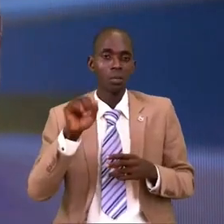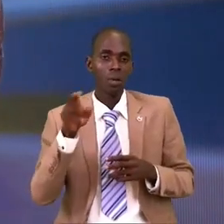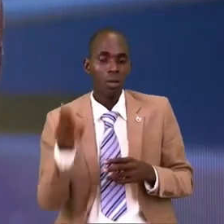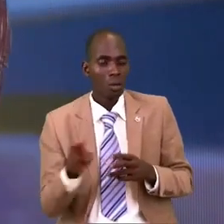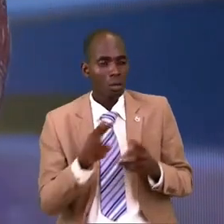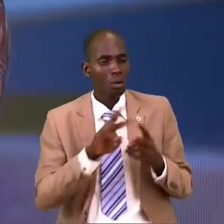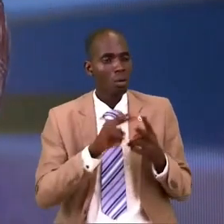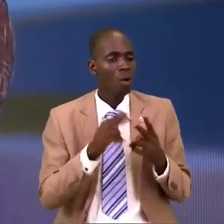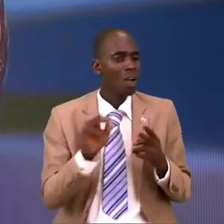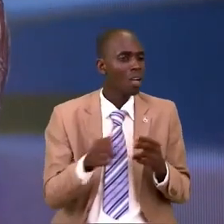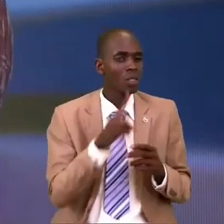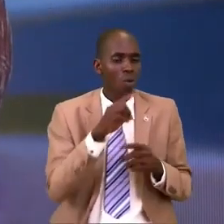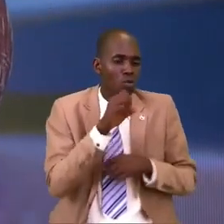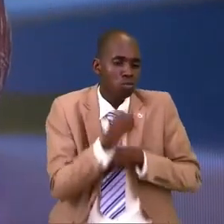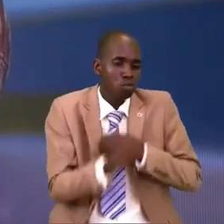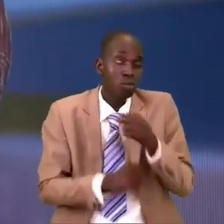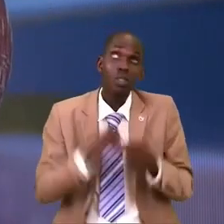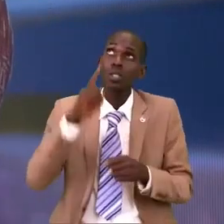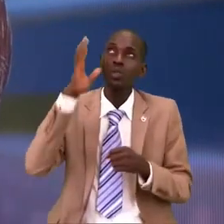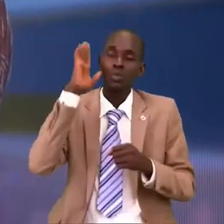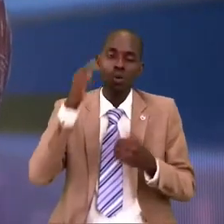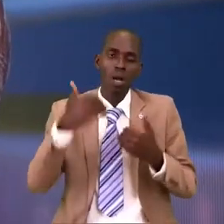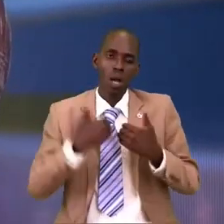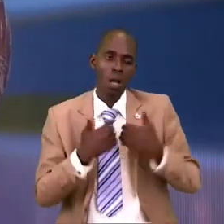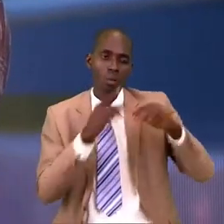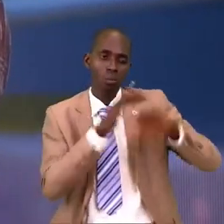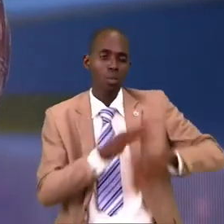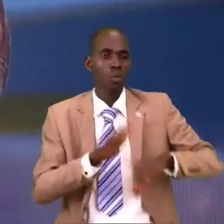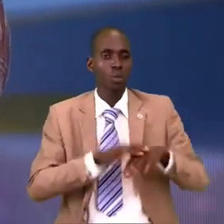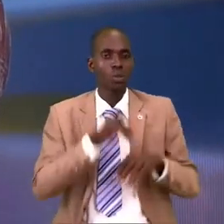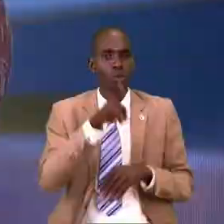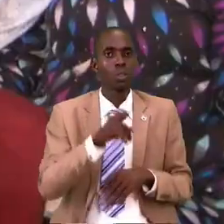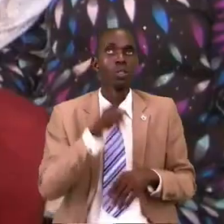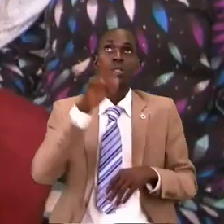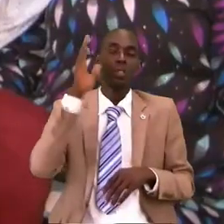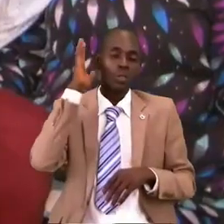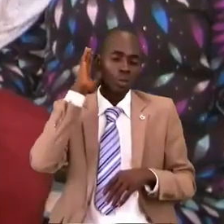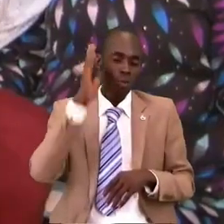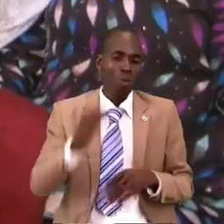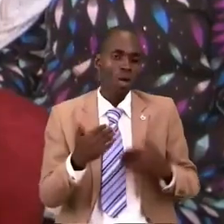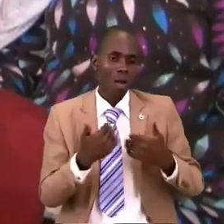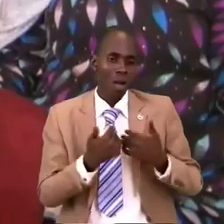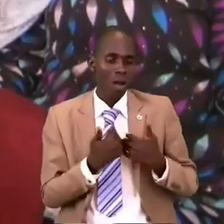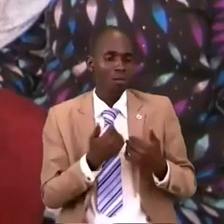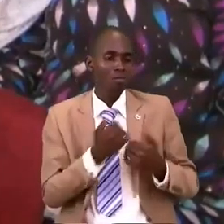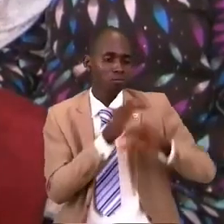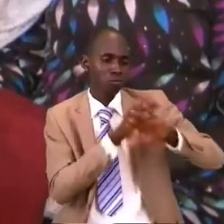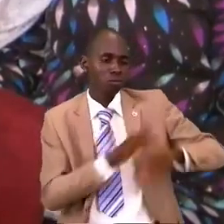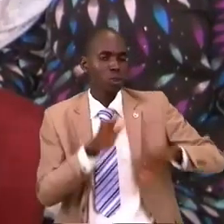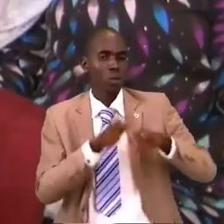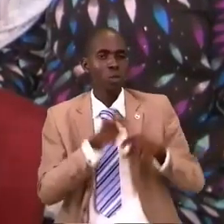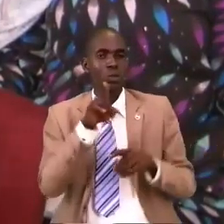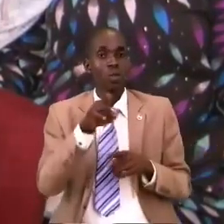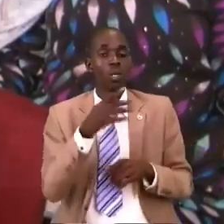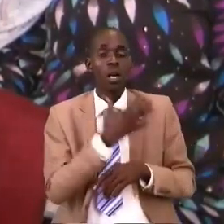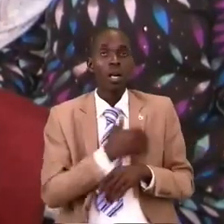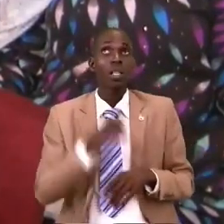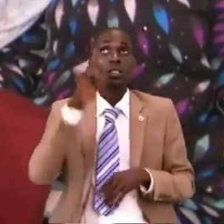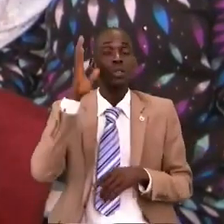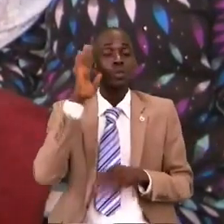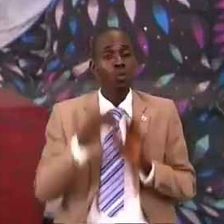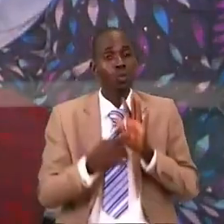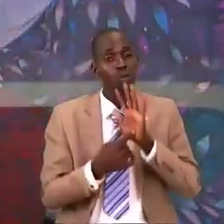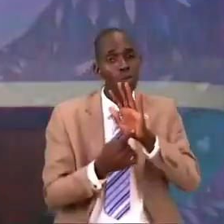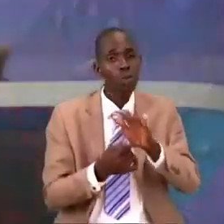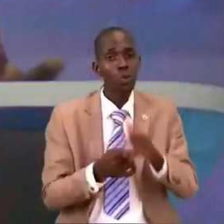his tender mercy upon your life in Jesus' name. That's why he says in verse 15, look at